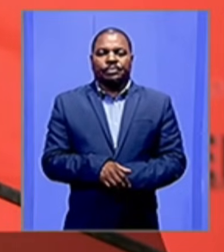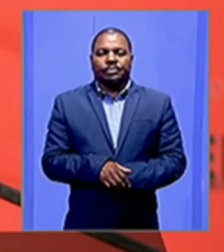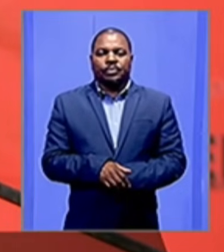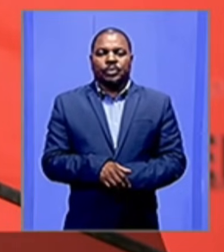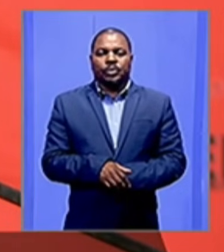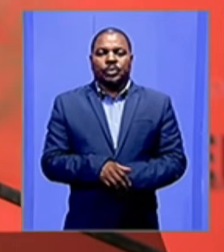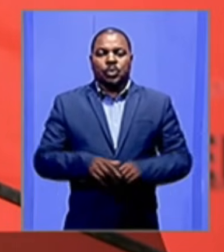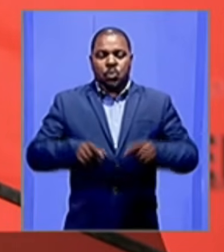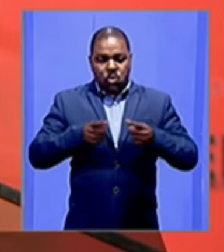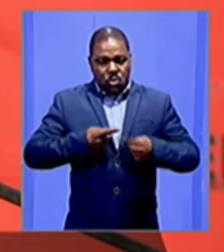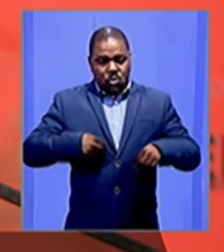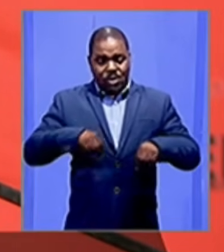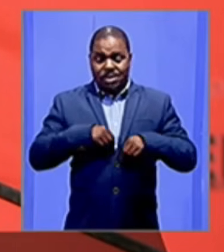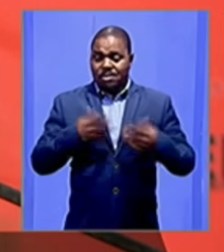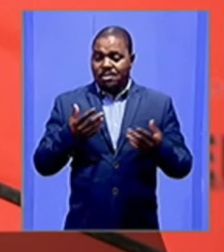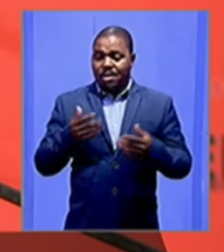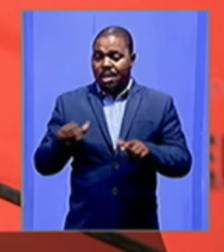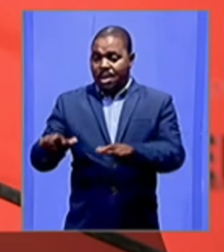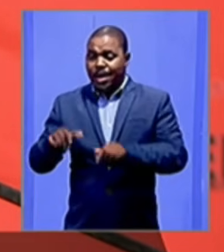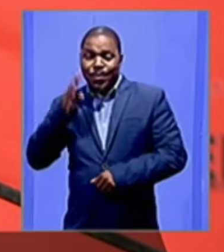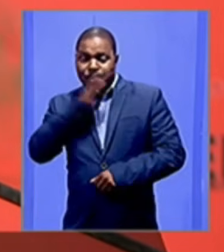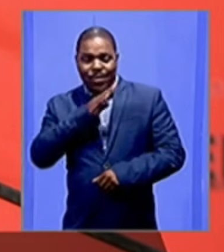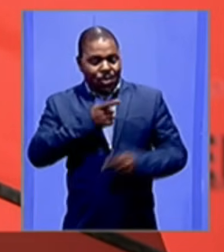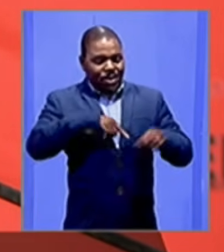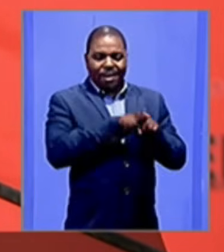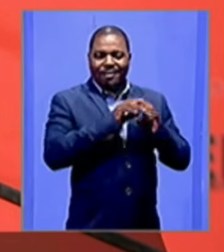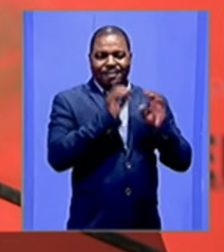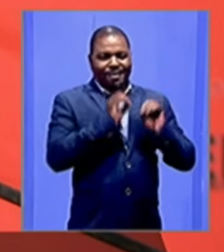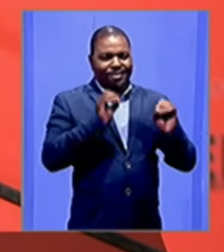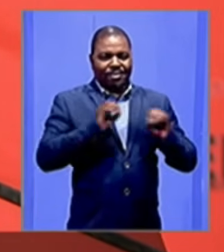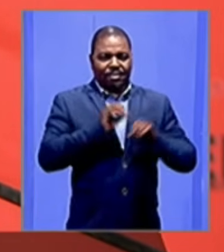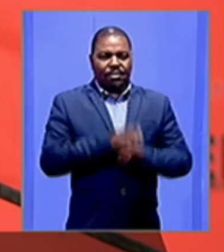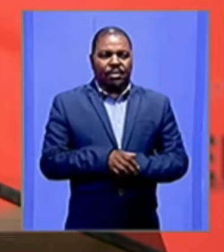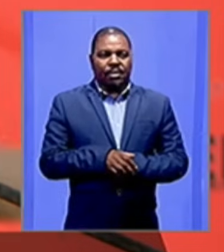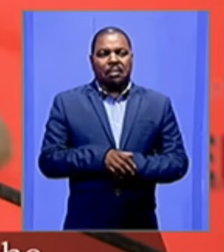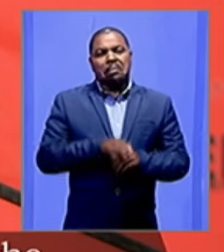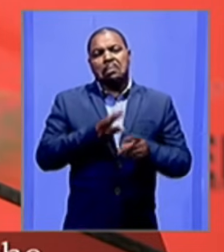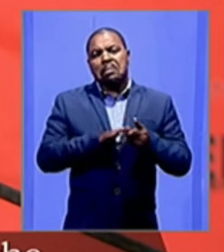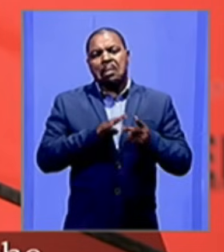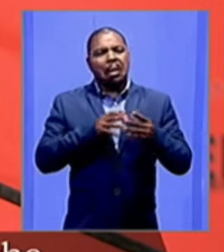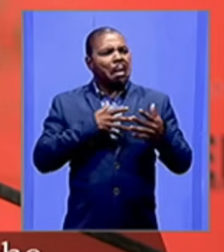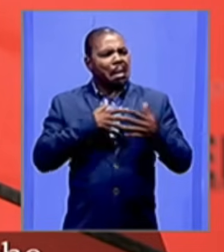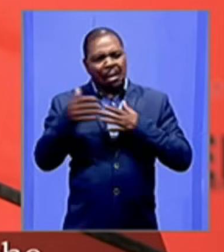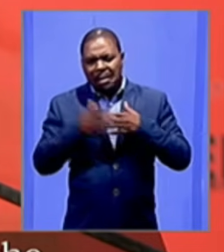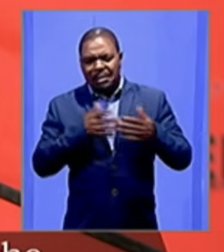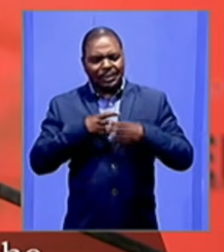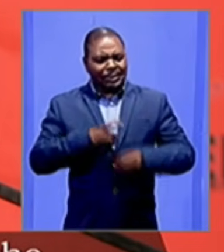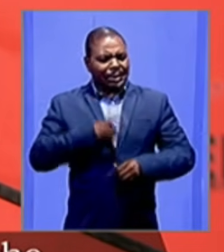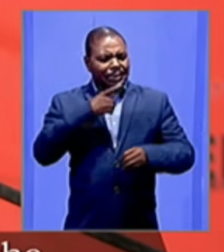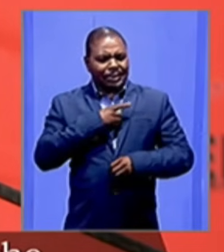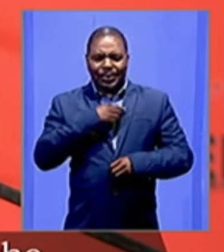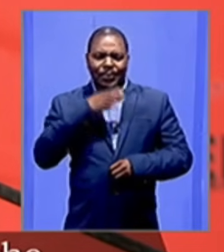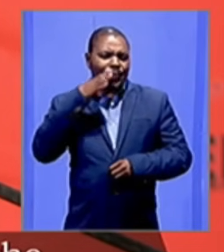We are nothing without the land, and there will never be a dignity of any sort without